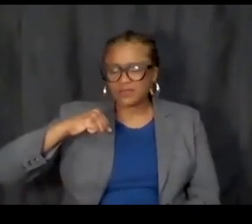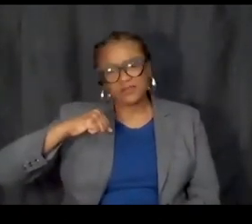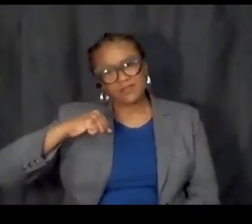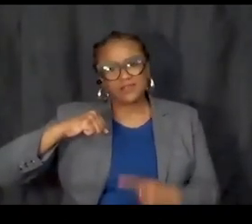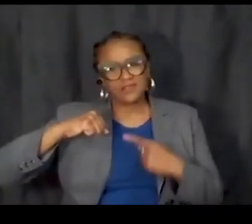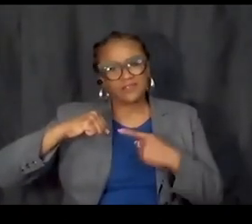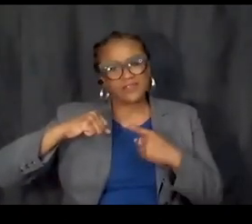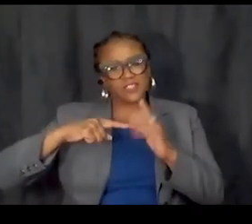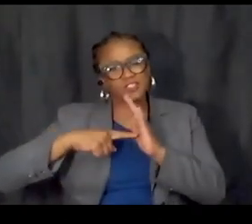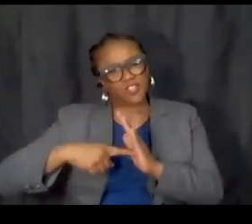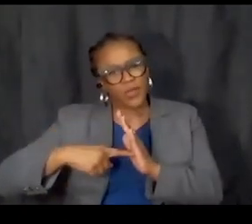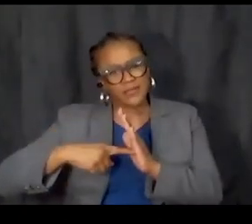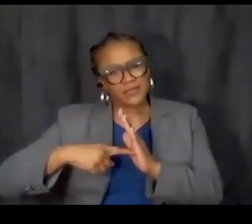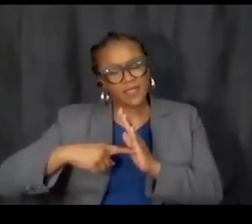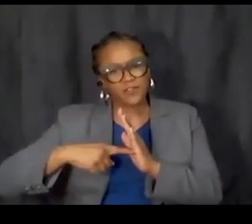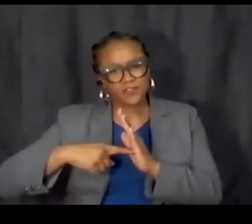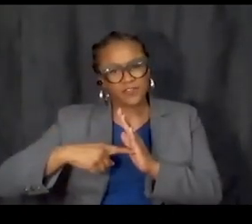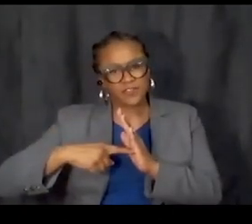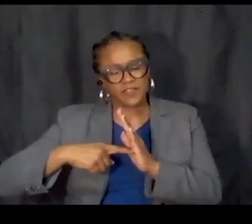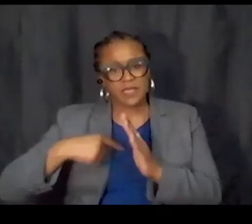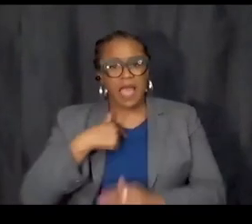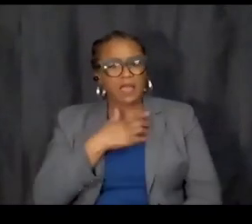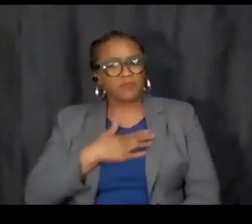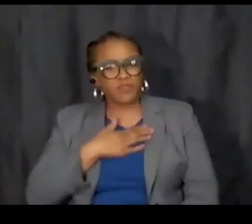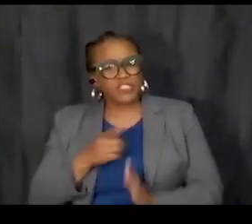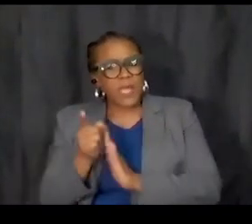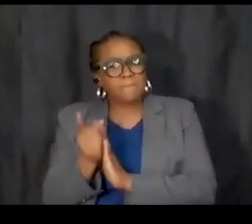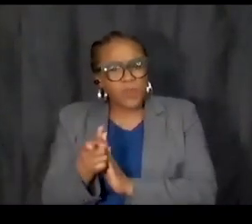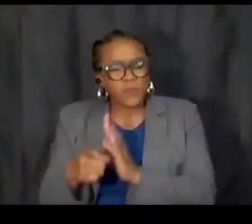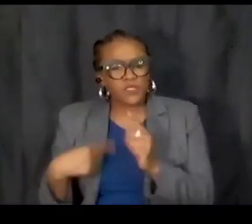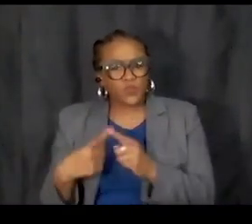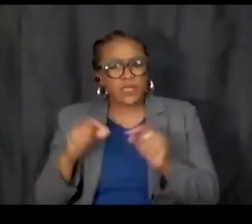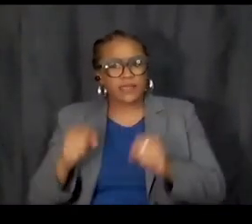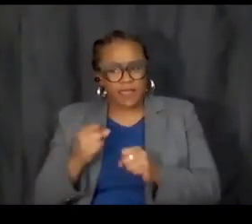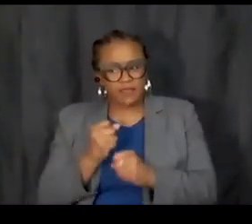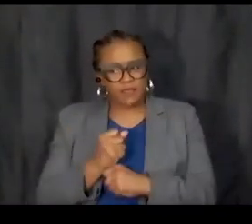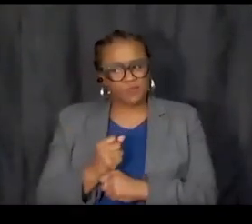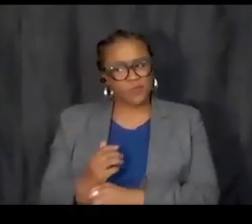I appreciate moments when I can be prepared to